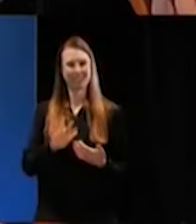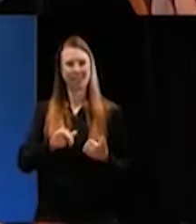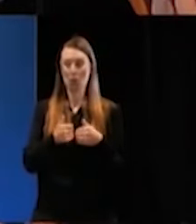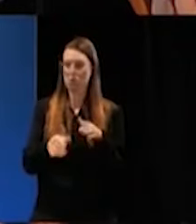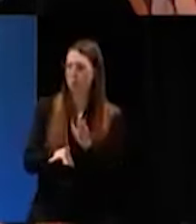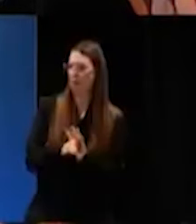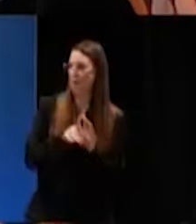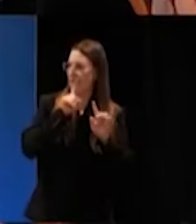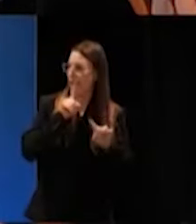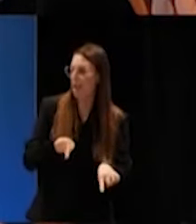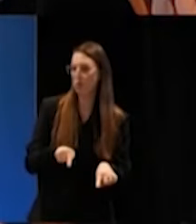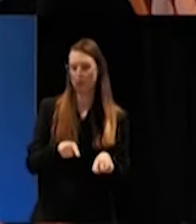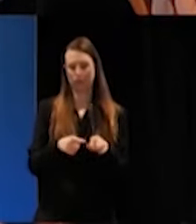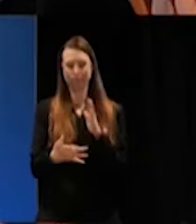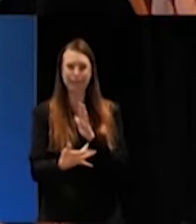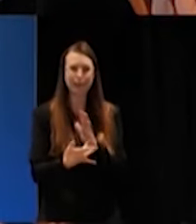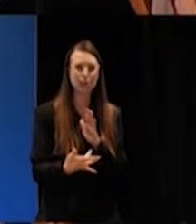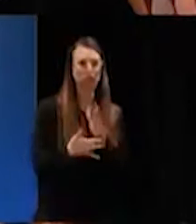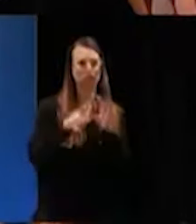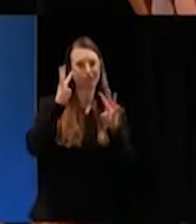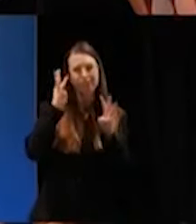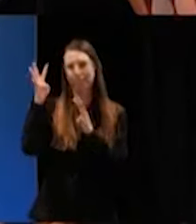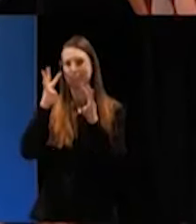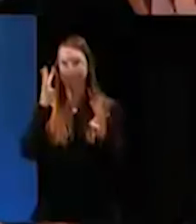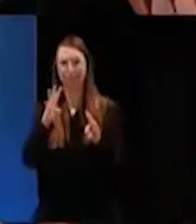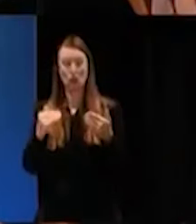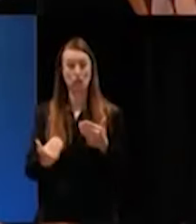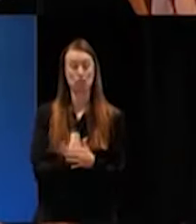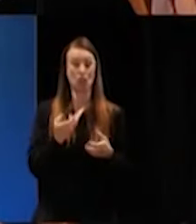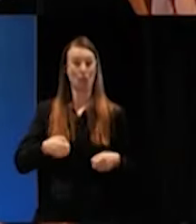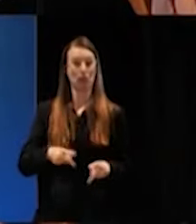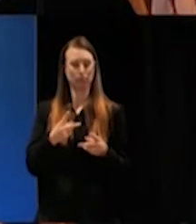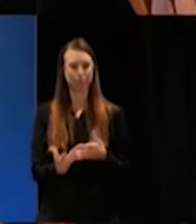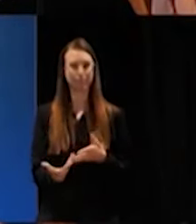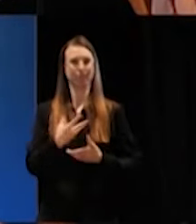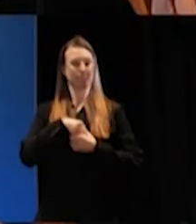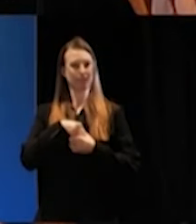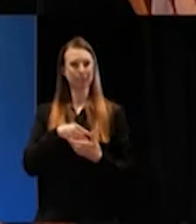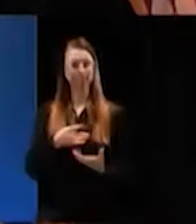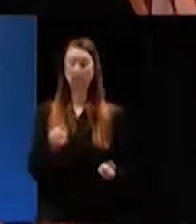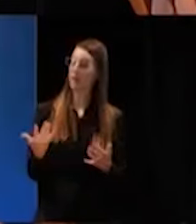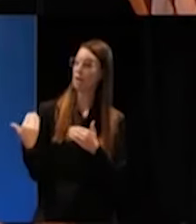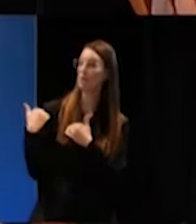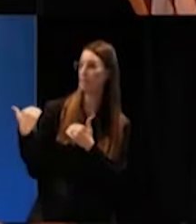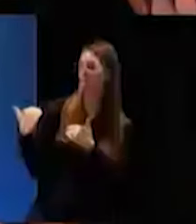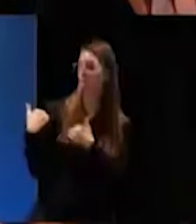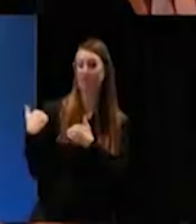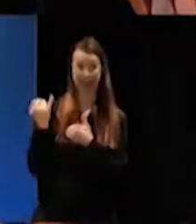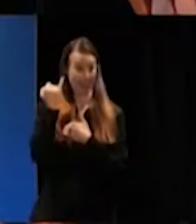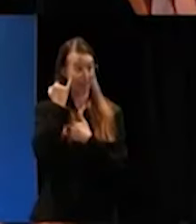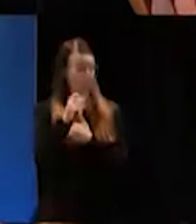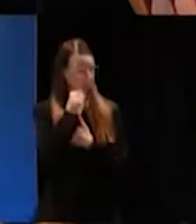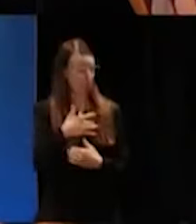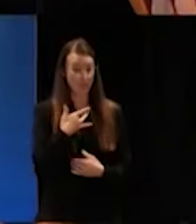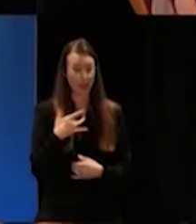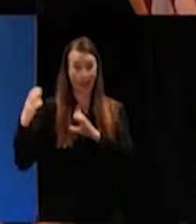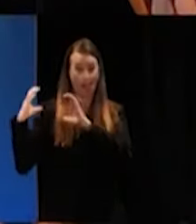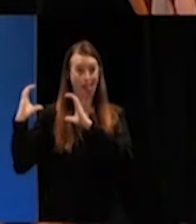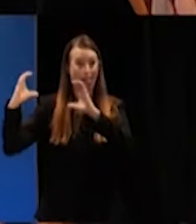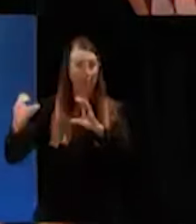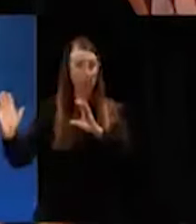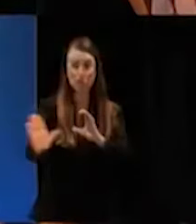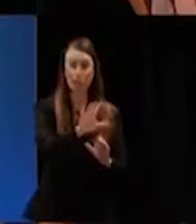innovations, and embrace these new opportunities. So we have a lot of responsibility on our shoulders. If you didn't feel it, I just put it on yours. It's heavy. It's